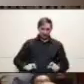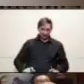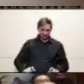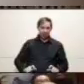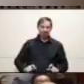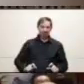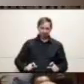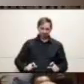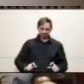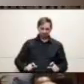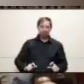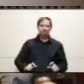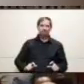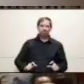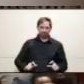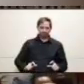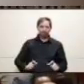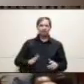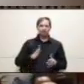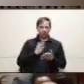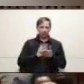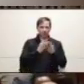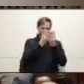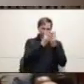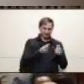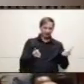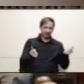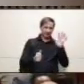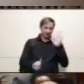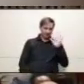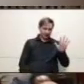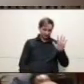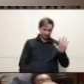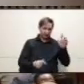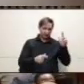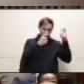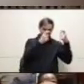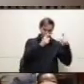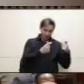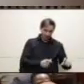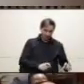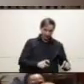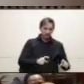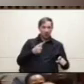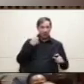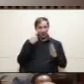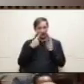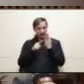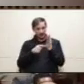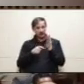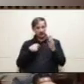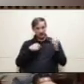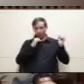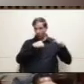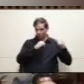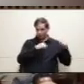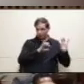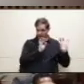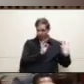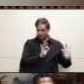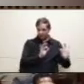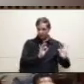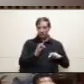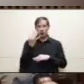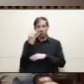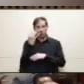opinion. We are sure that we have dealt with 5. That is still to be attested by the Auditor General in the current year. We have